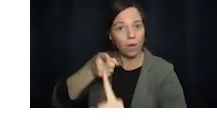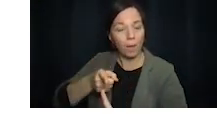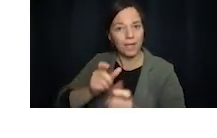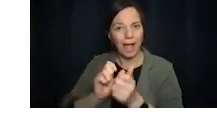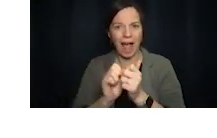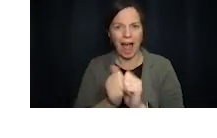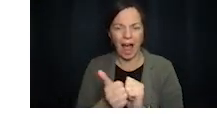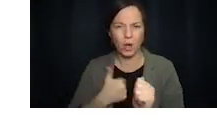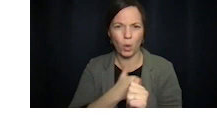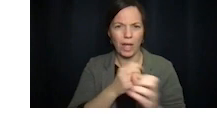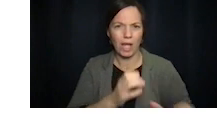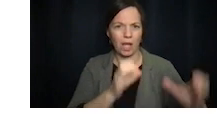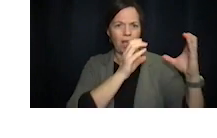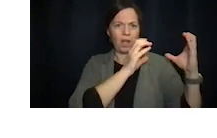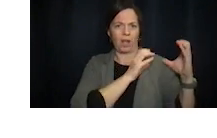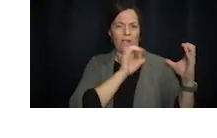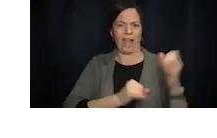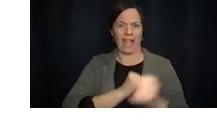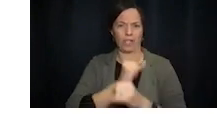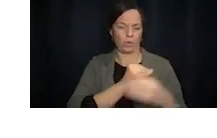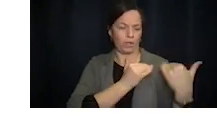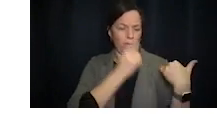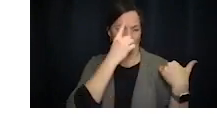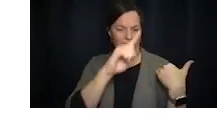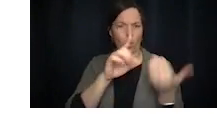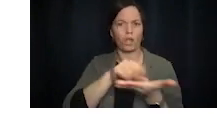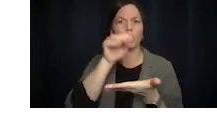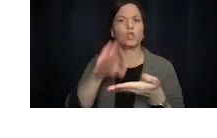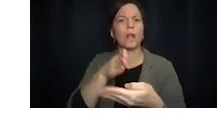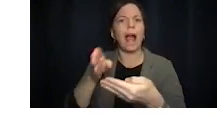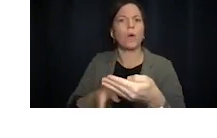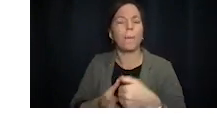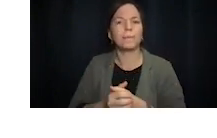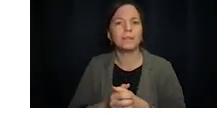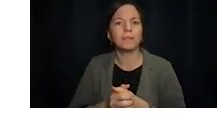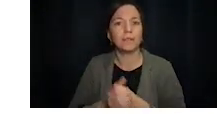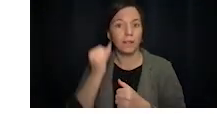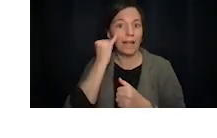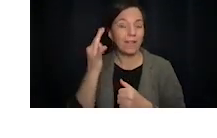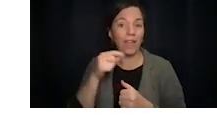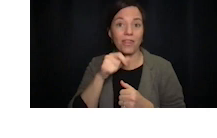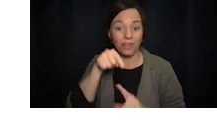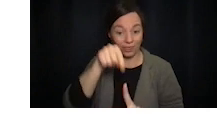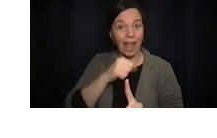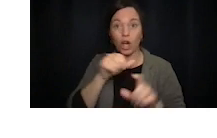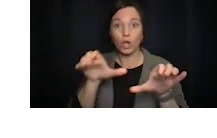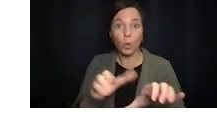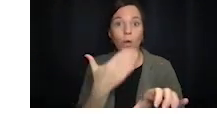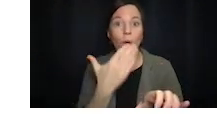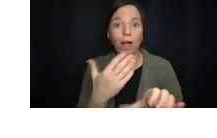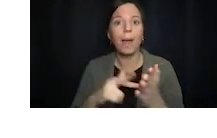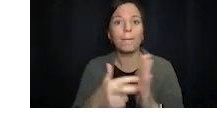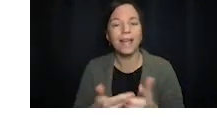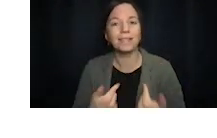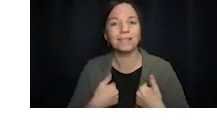on institutional responsibility for student outcomes? That if they aren't doing well, then we are failing, because it's